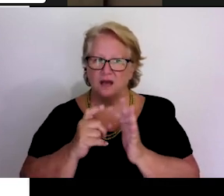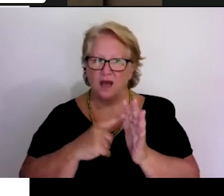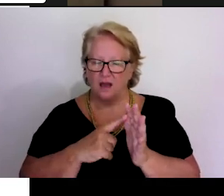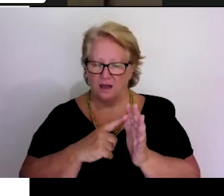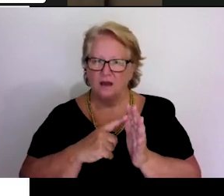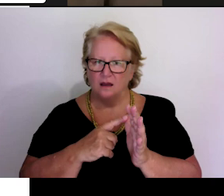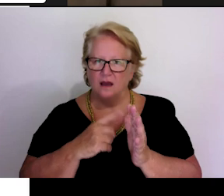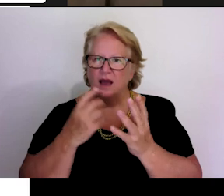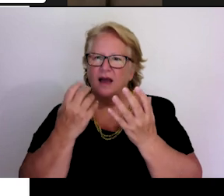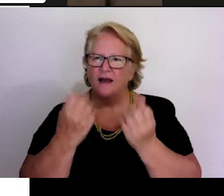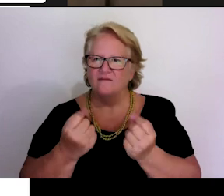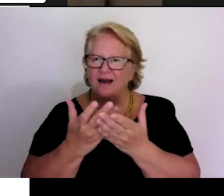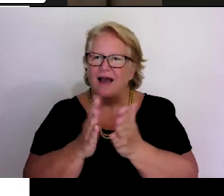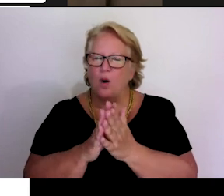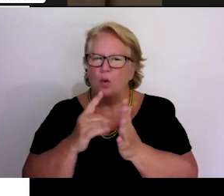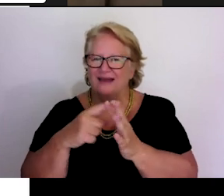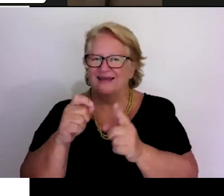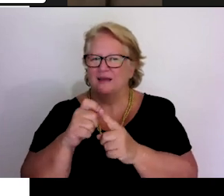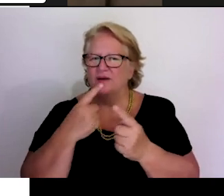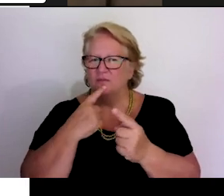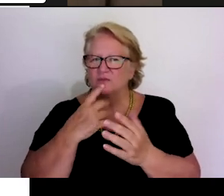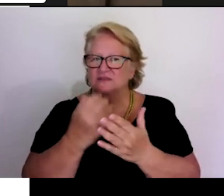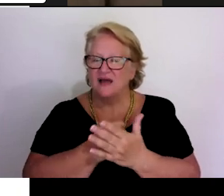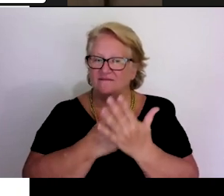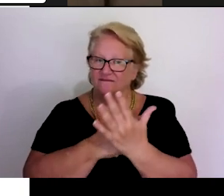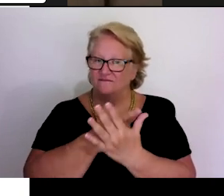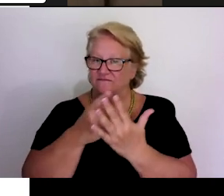for keeping data safe across 5 areas.